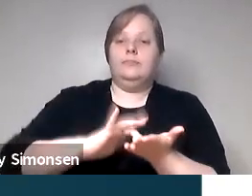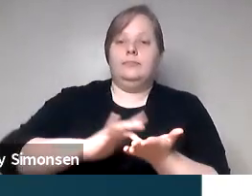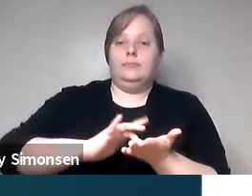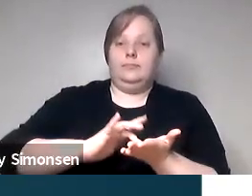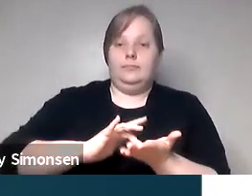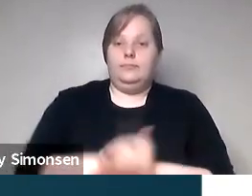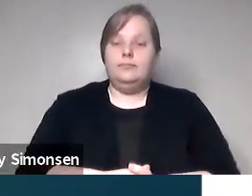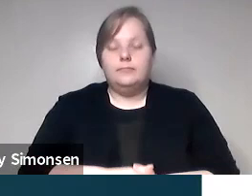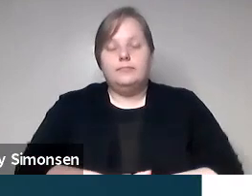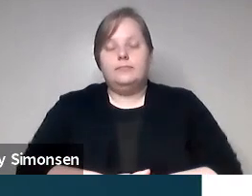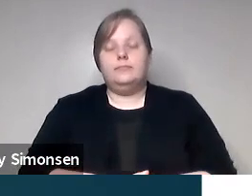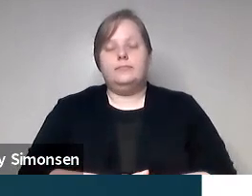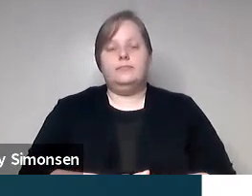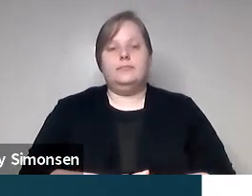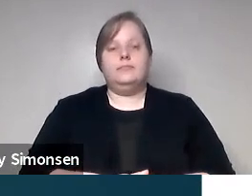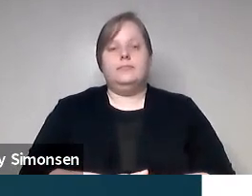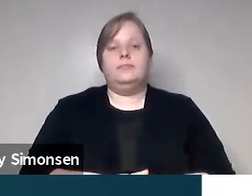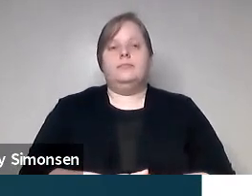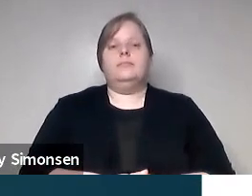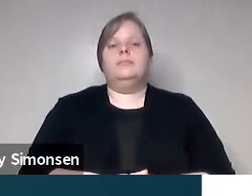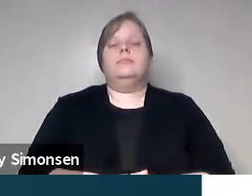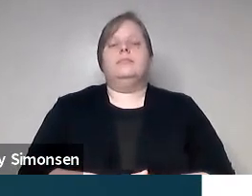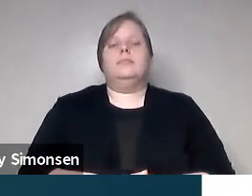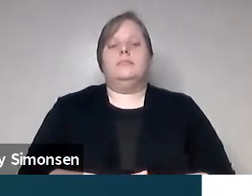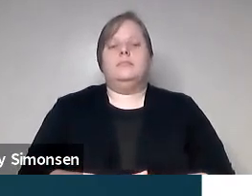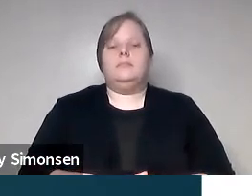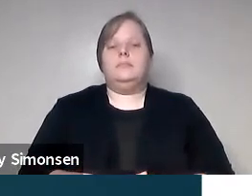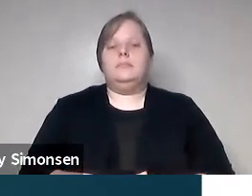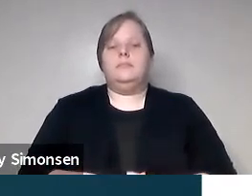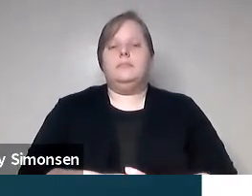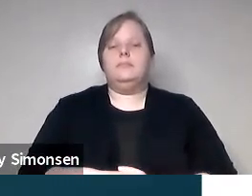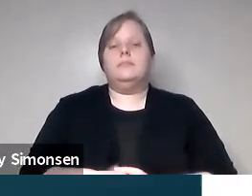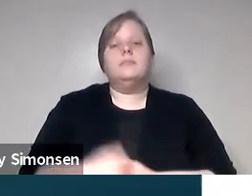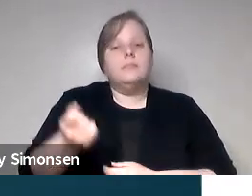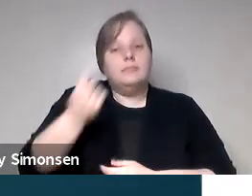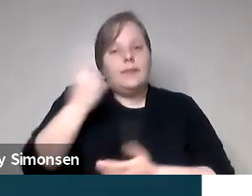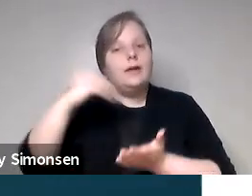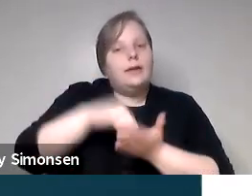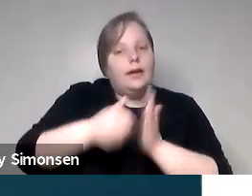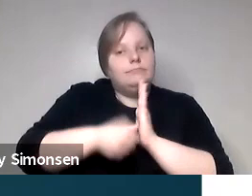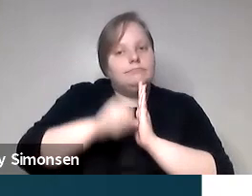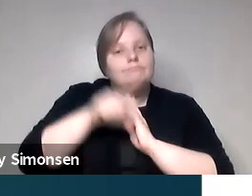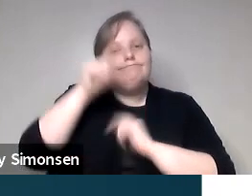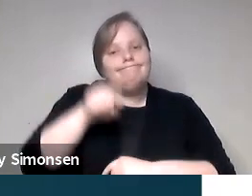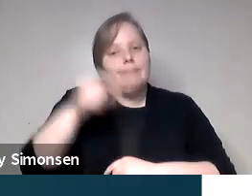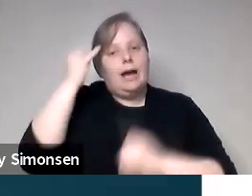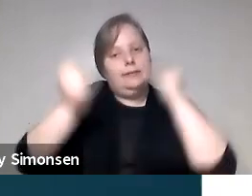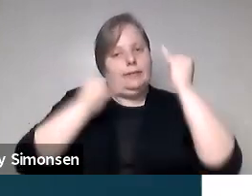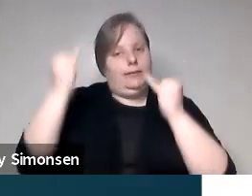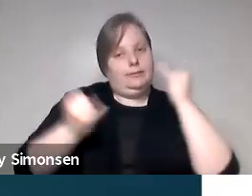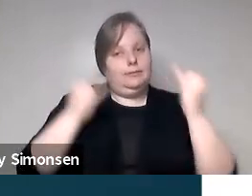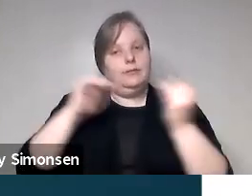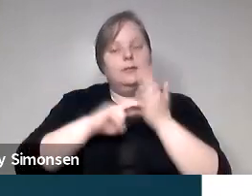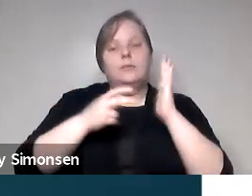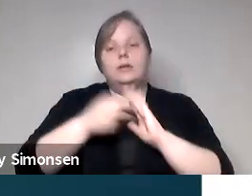Medications. One thing I want to say here is these are ideas again. If